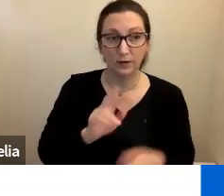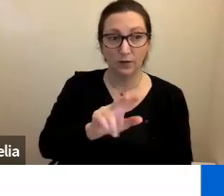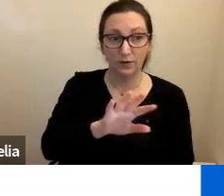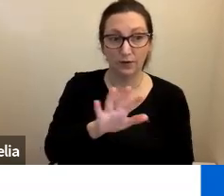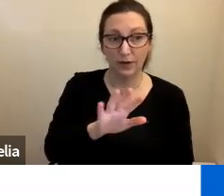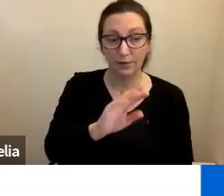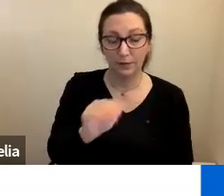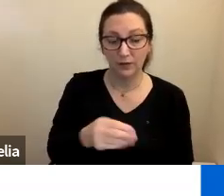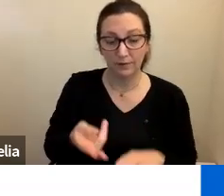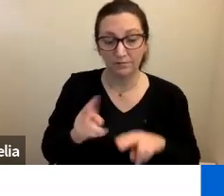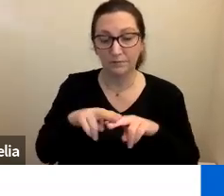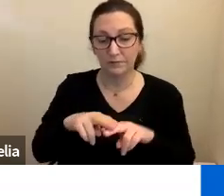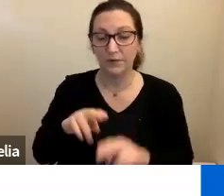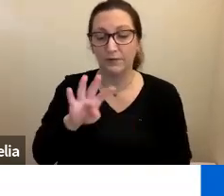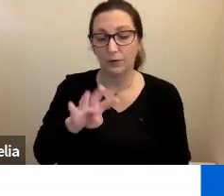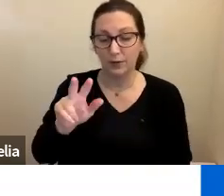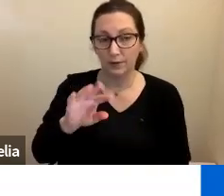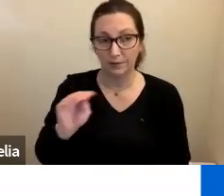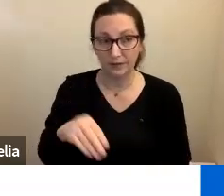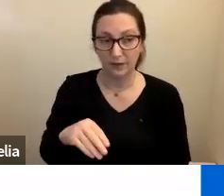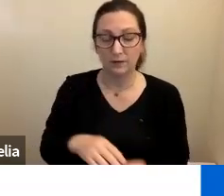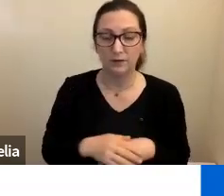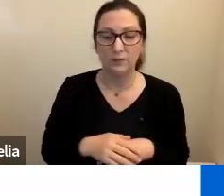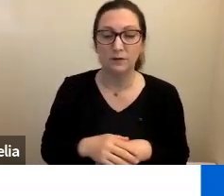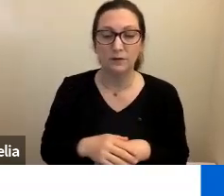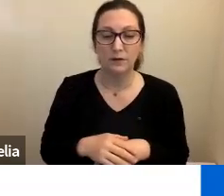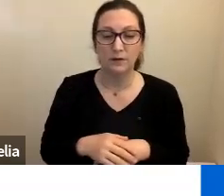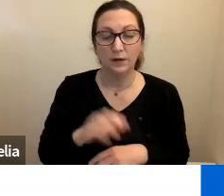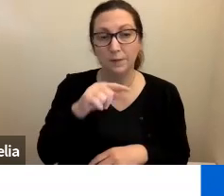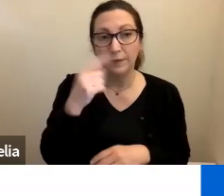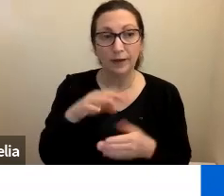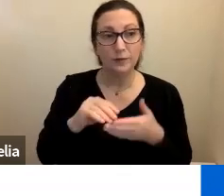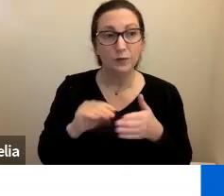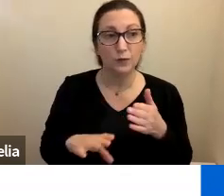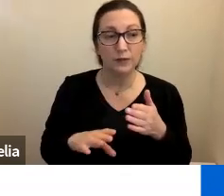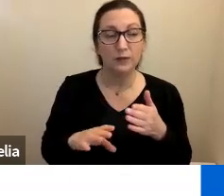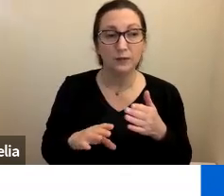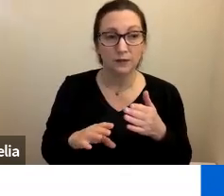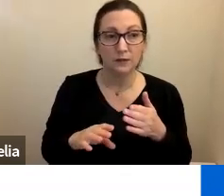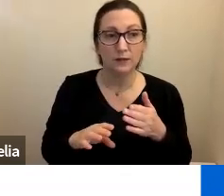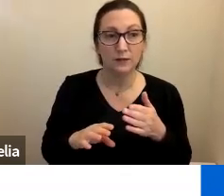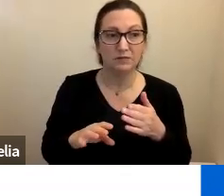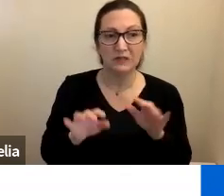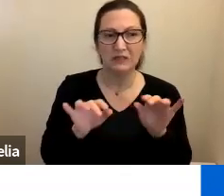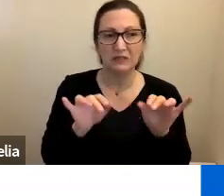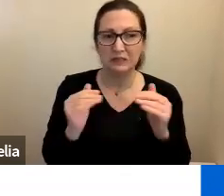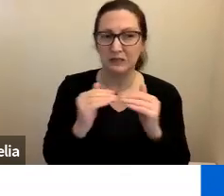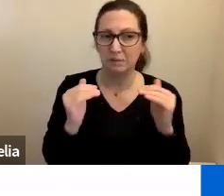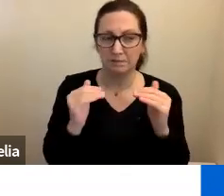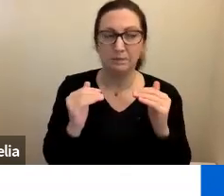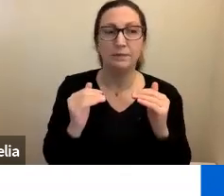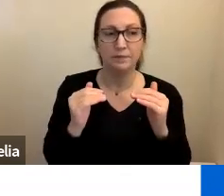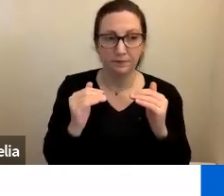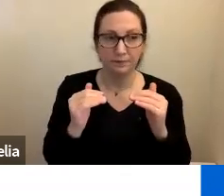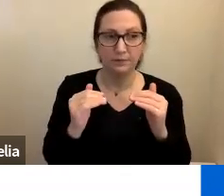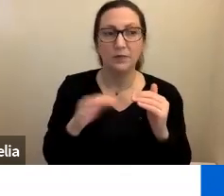to 43%. The enrollment of Black students stayed approximately the same, as well